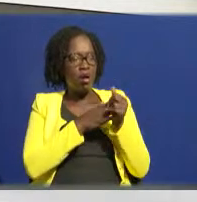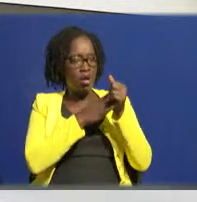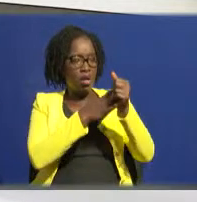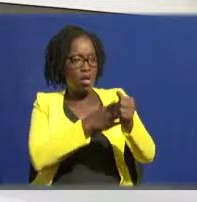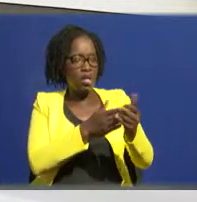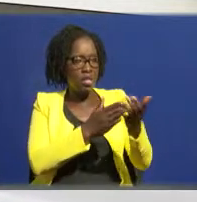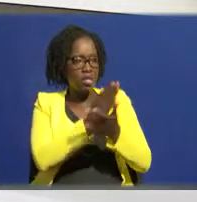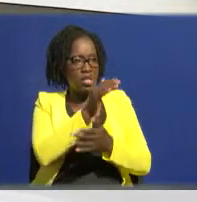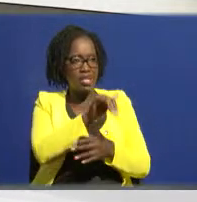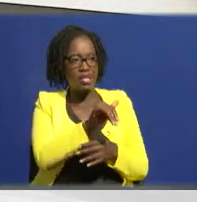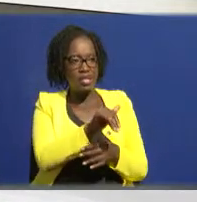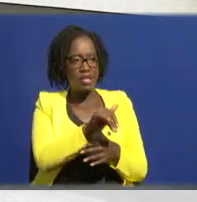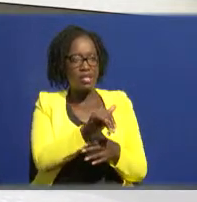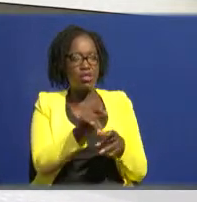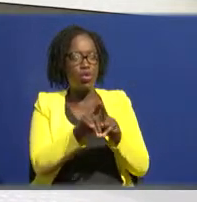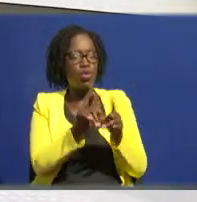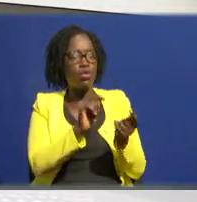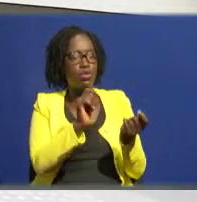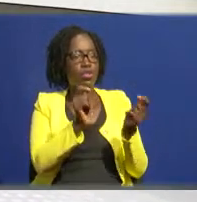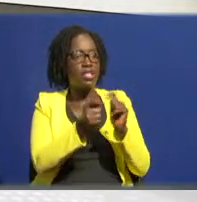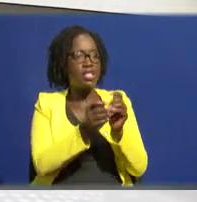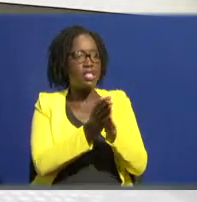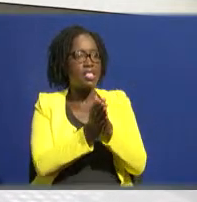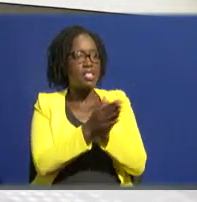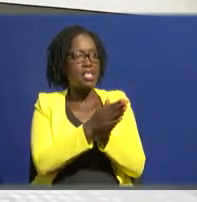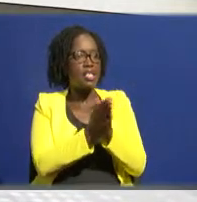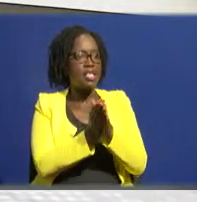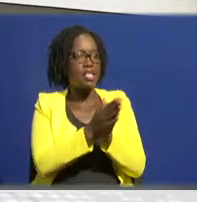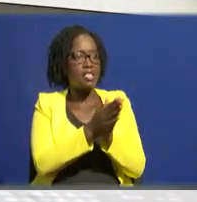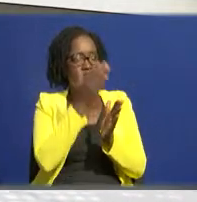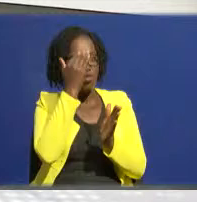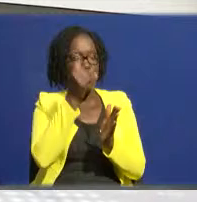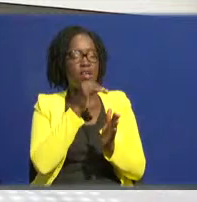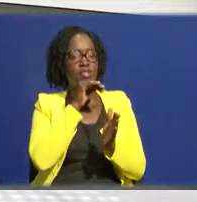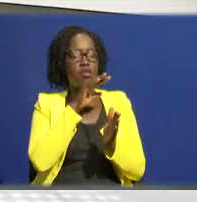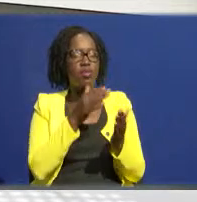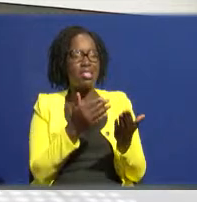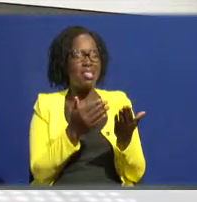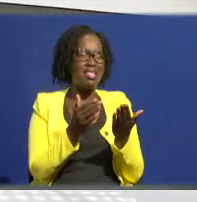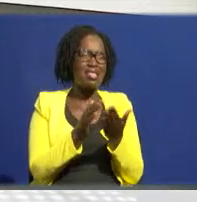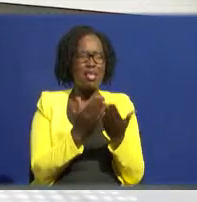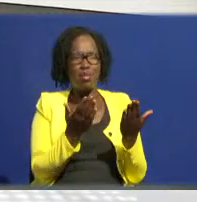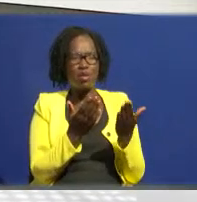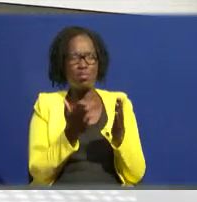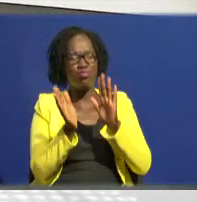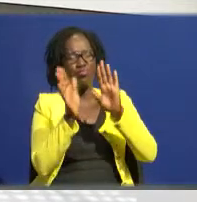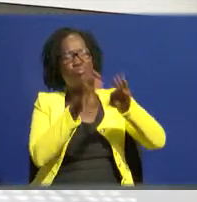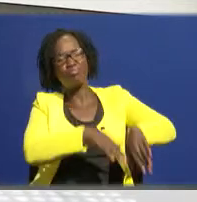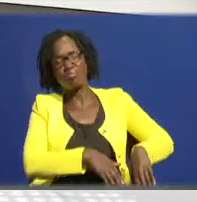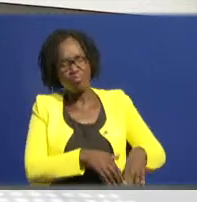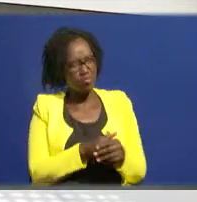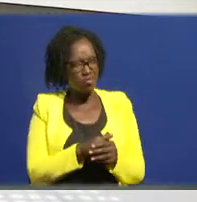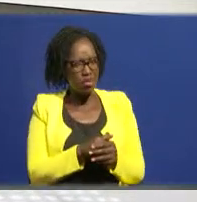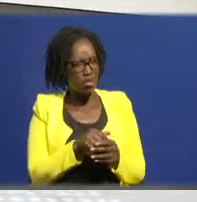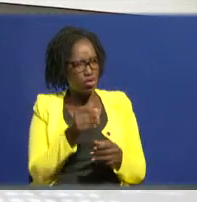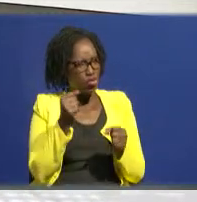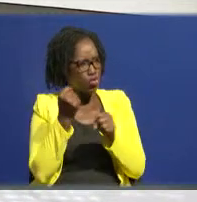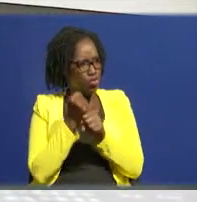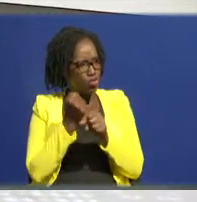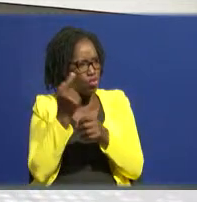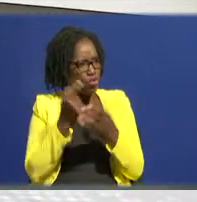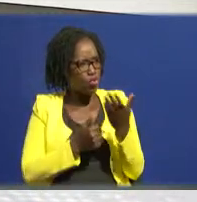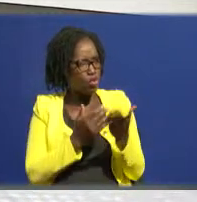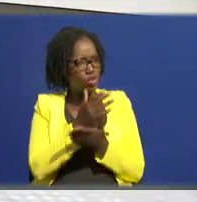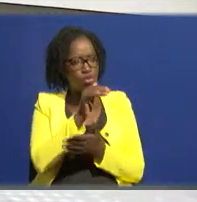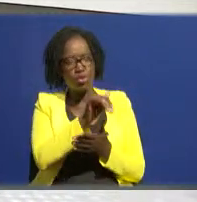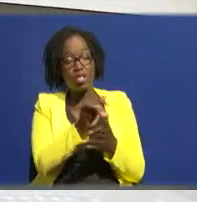of ensuring that we also change the narrative, because the boy child to some extent is being sidelined. What exactly are you doing to ensure